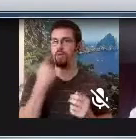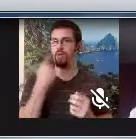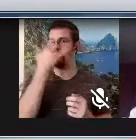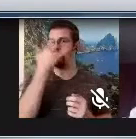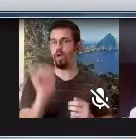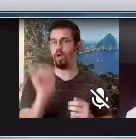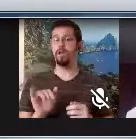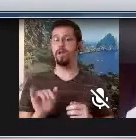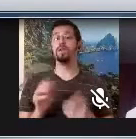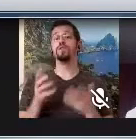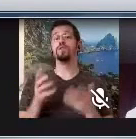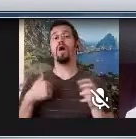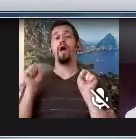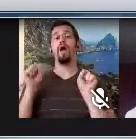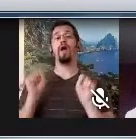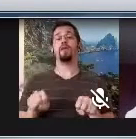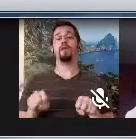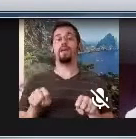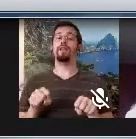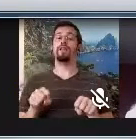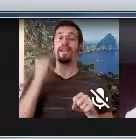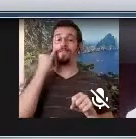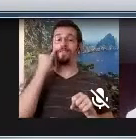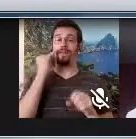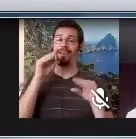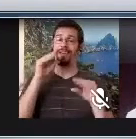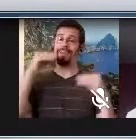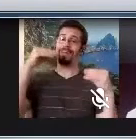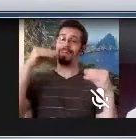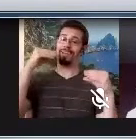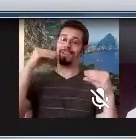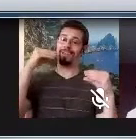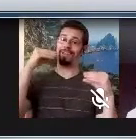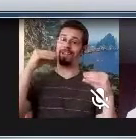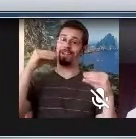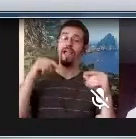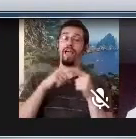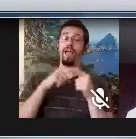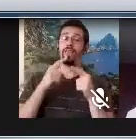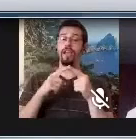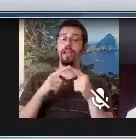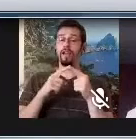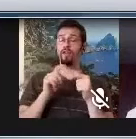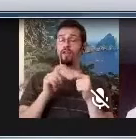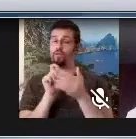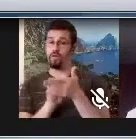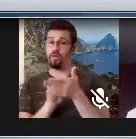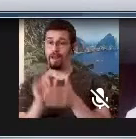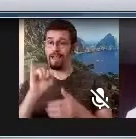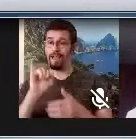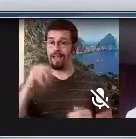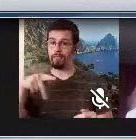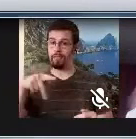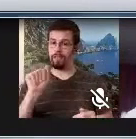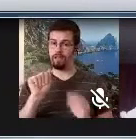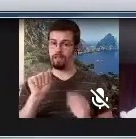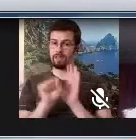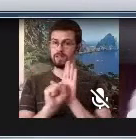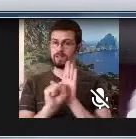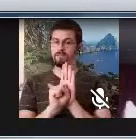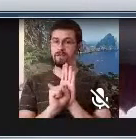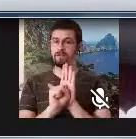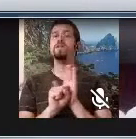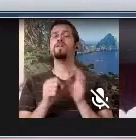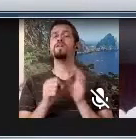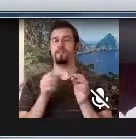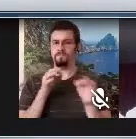half-open smile, and then write a particular IPA symbol indicating what vowel